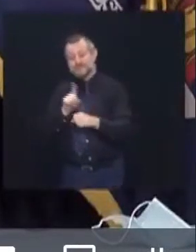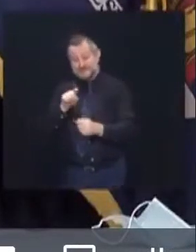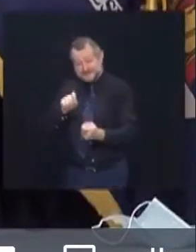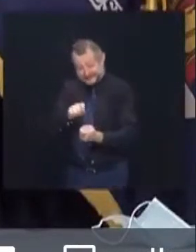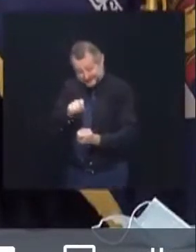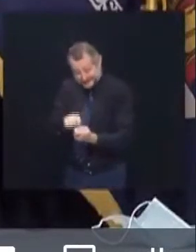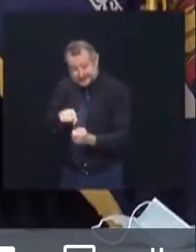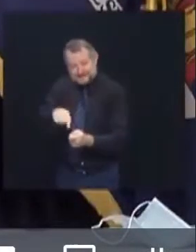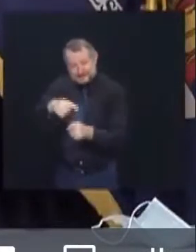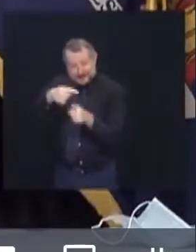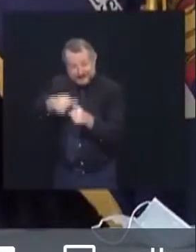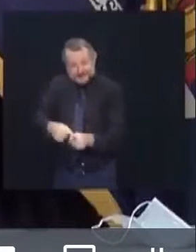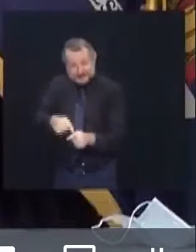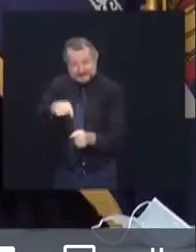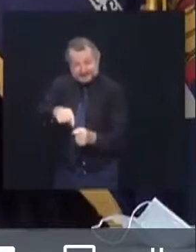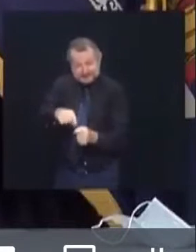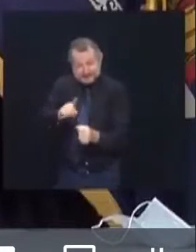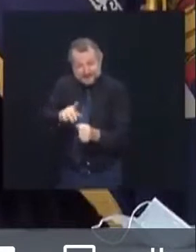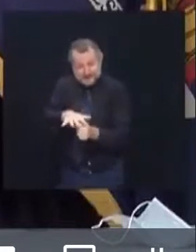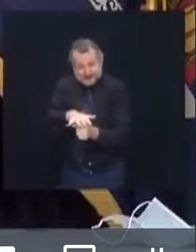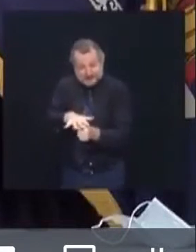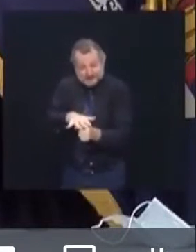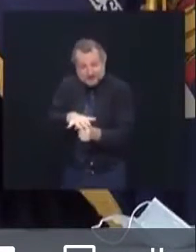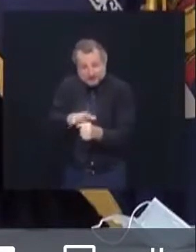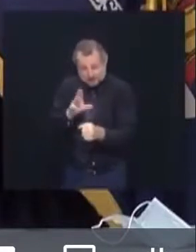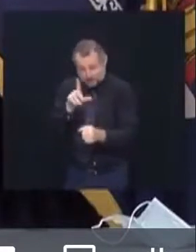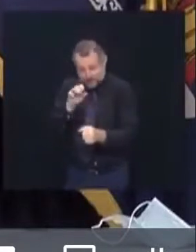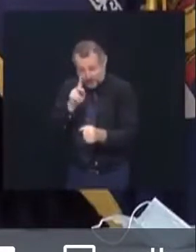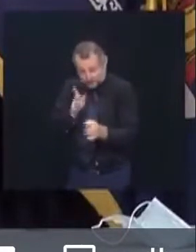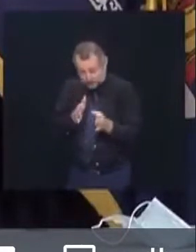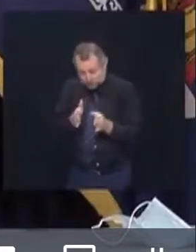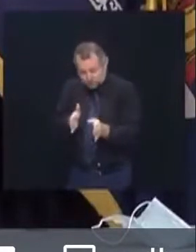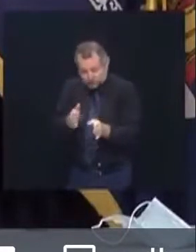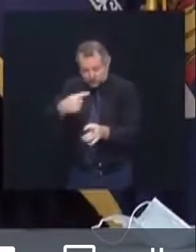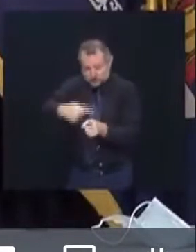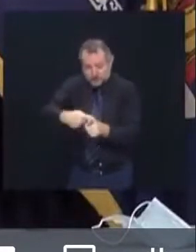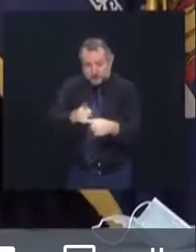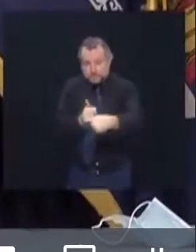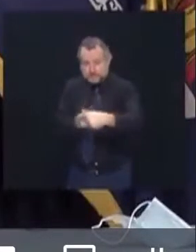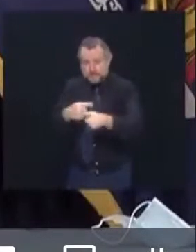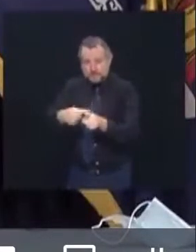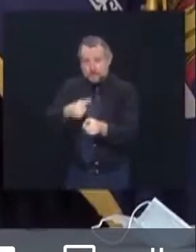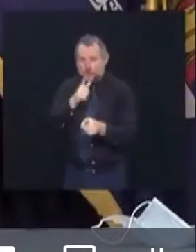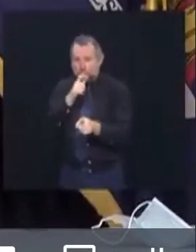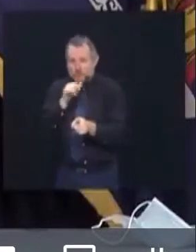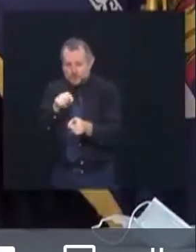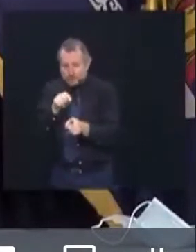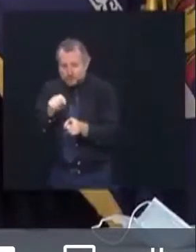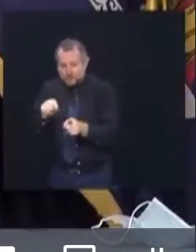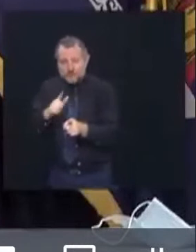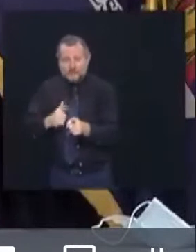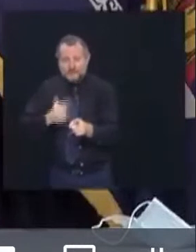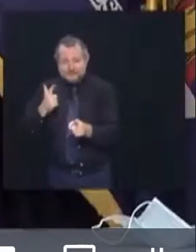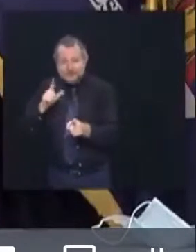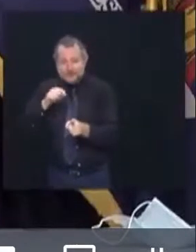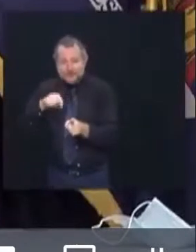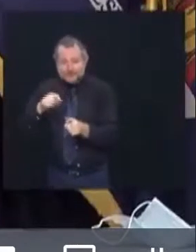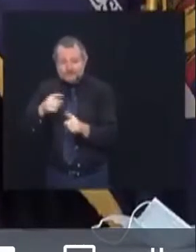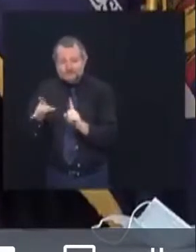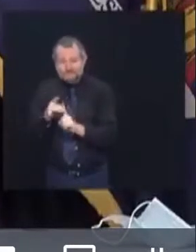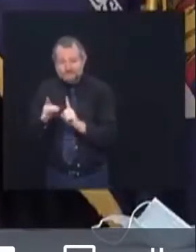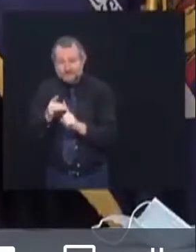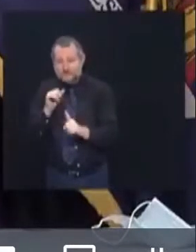you can look at it block by block, you can tell sometimes there's an